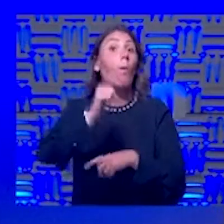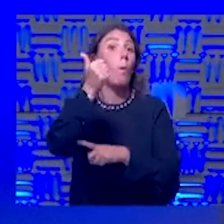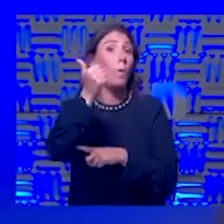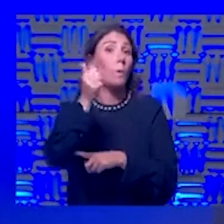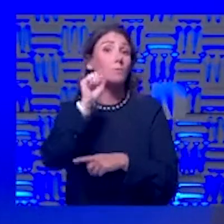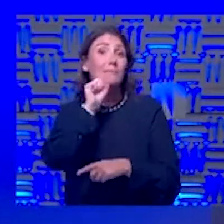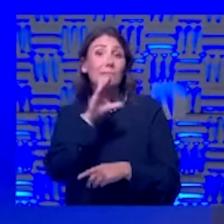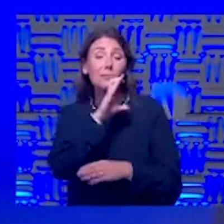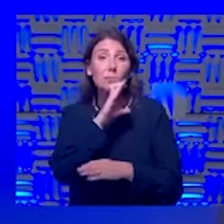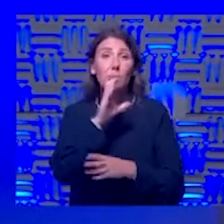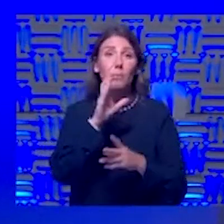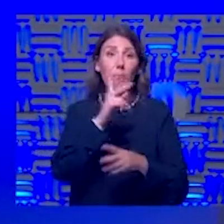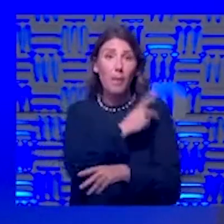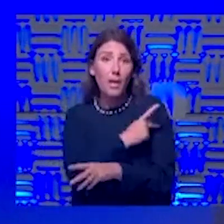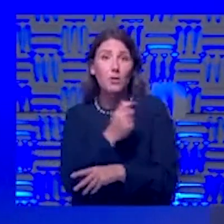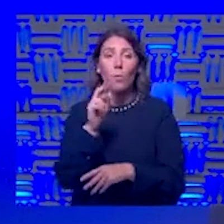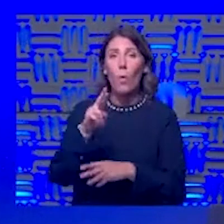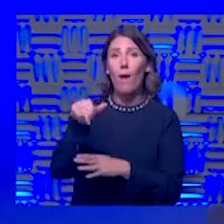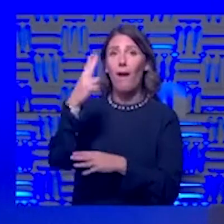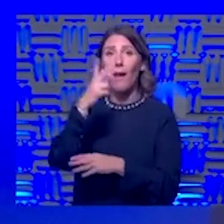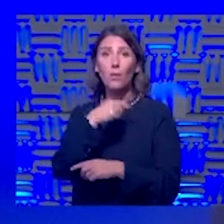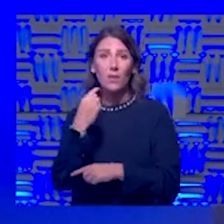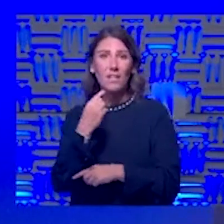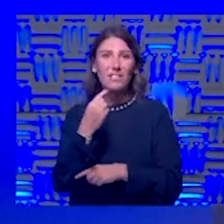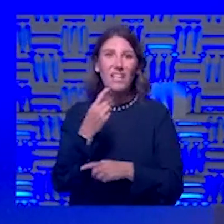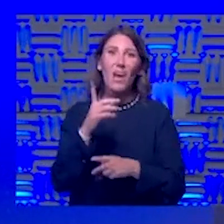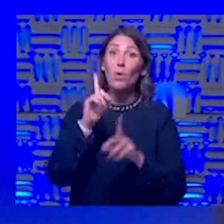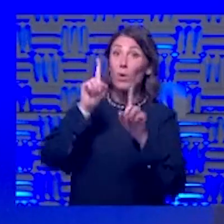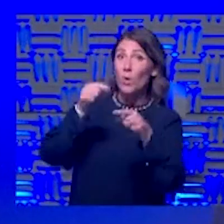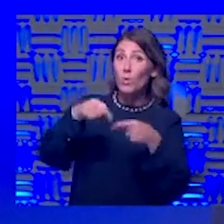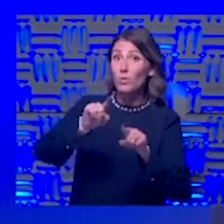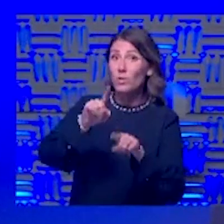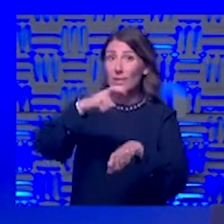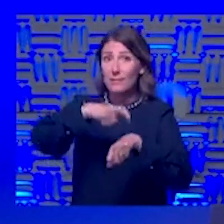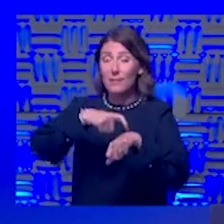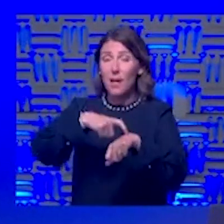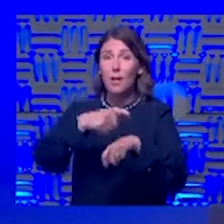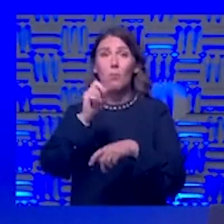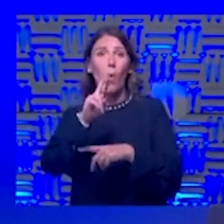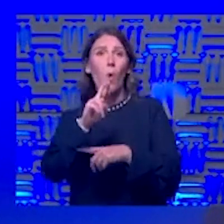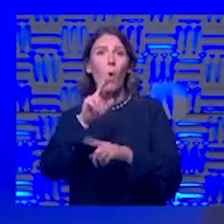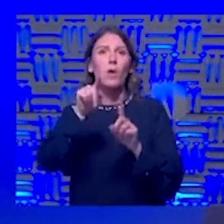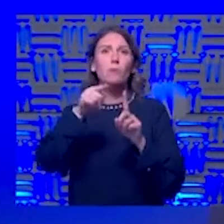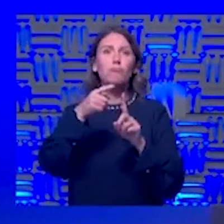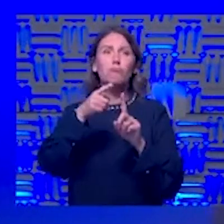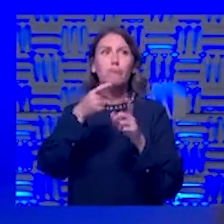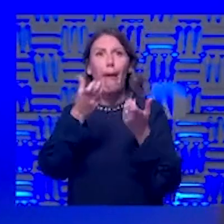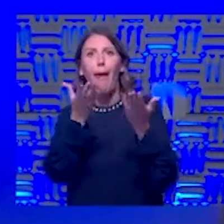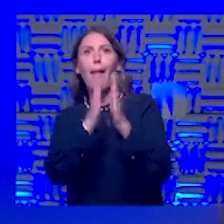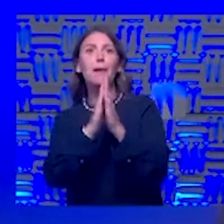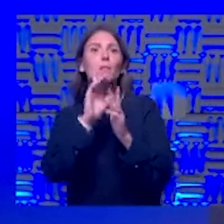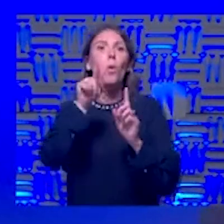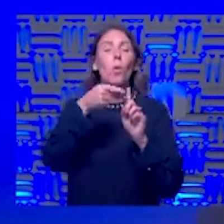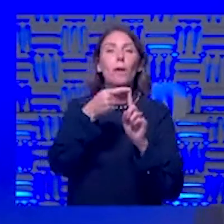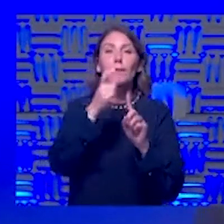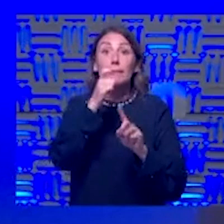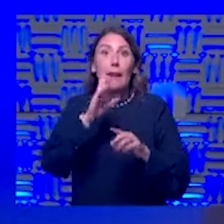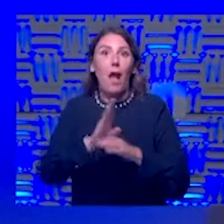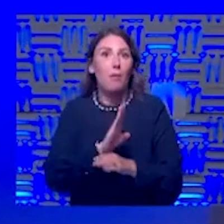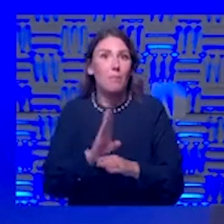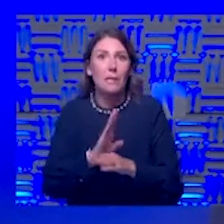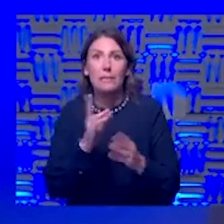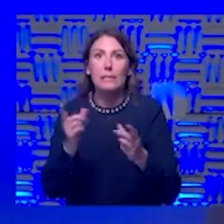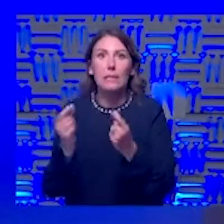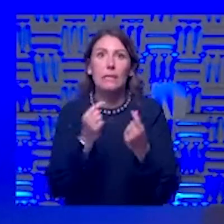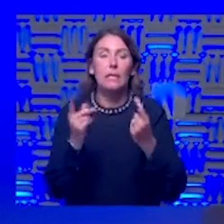at risk. Try to go during those times. Maybe try to find out when the least busy time is. Is it right in the morning? Is it after